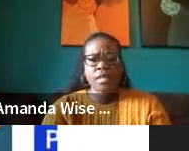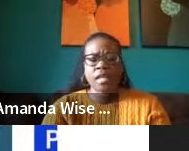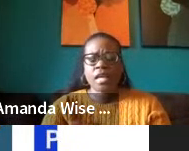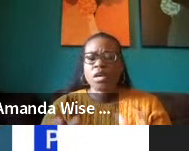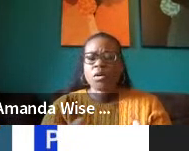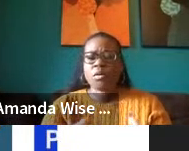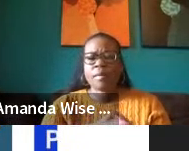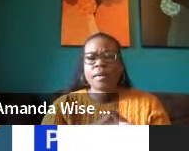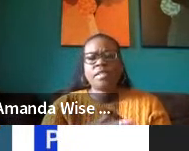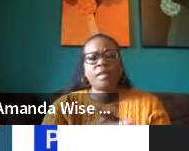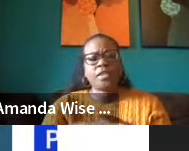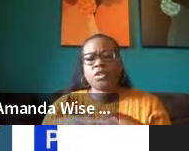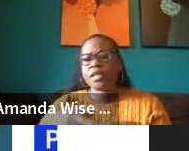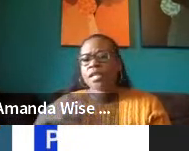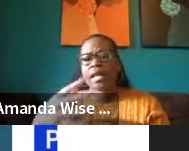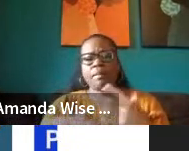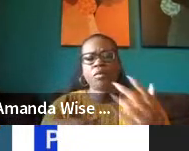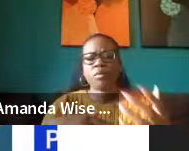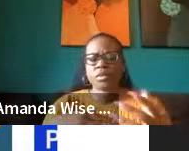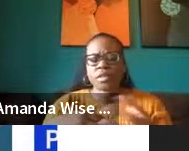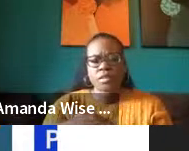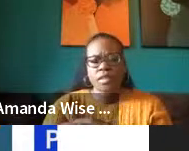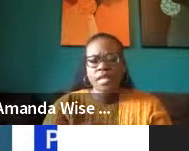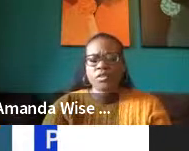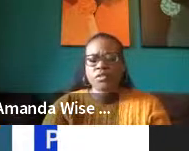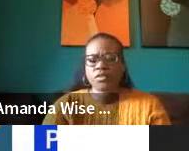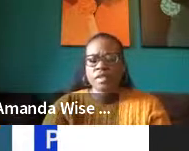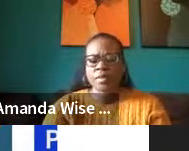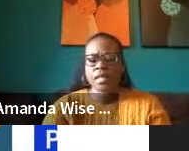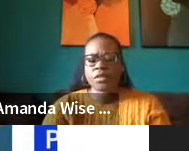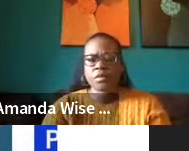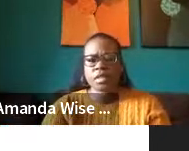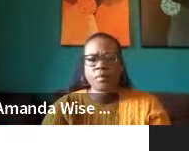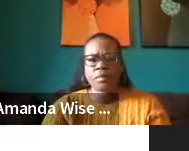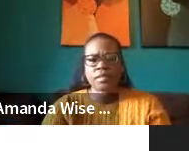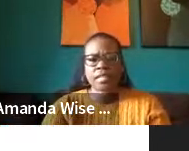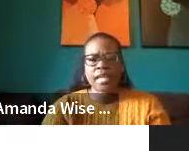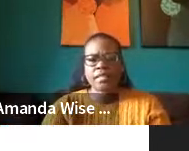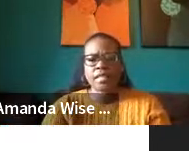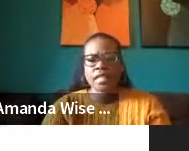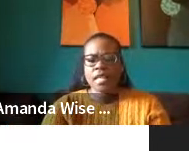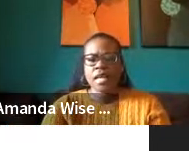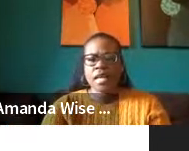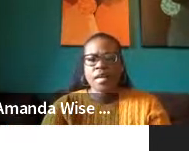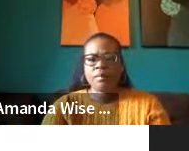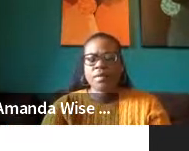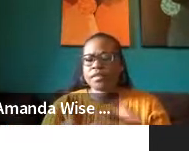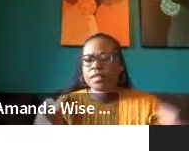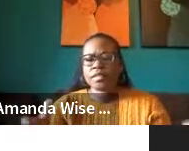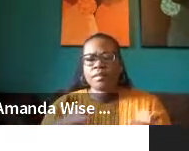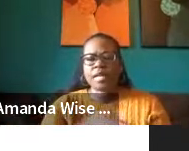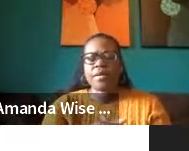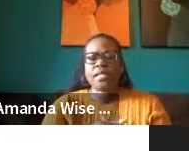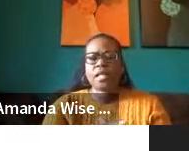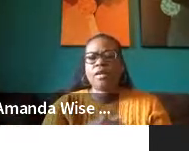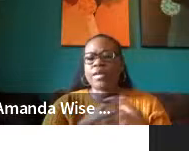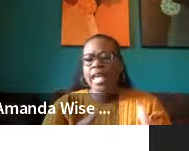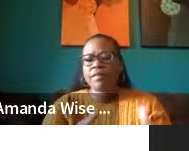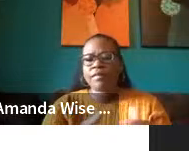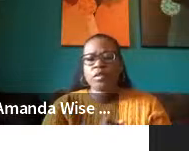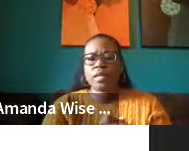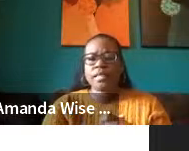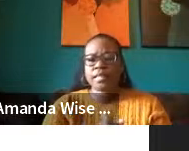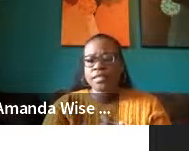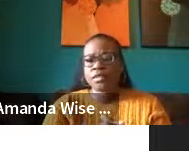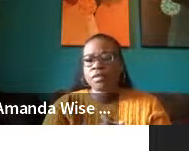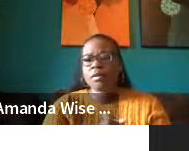that are really cool about templates. You can kind of peruse those things through. Let me click through a couple of slides. There's some companies called